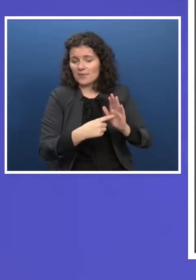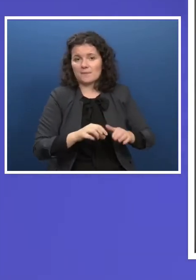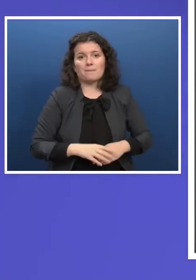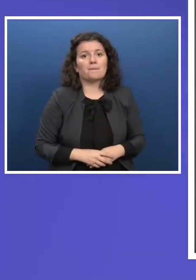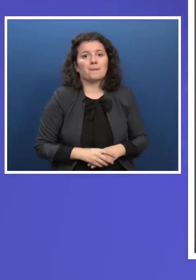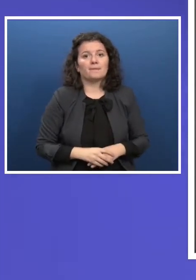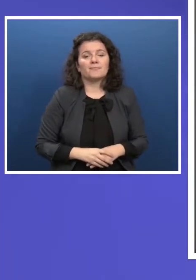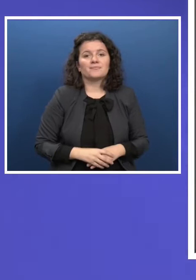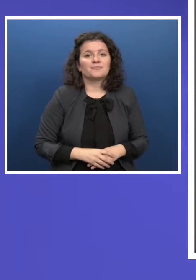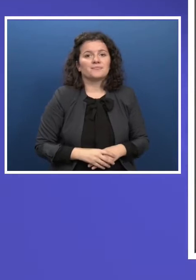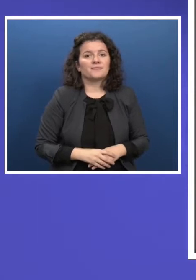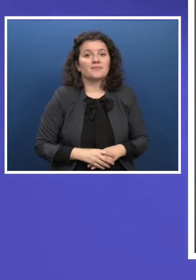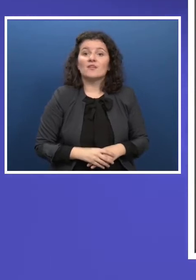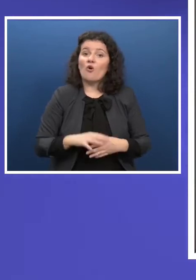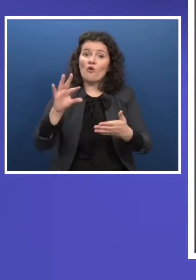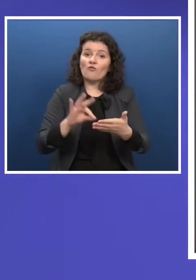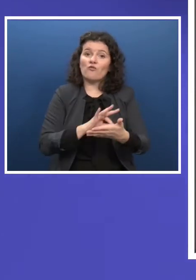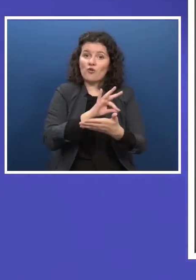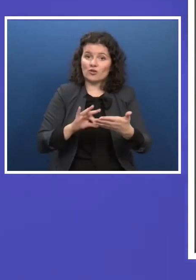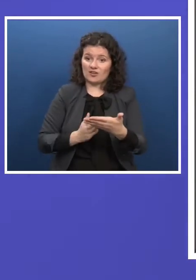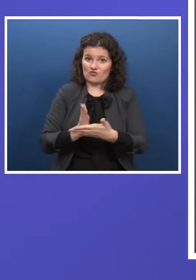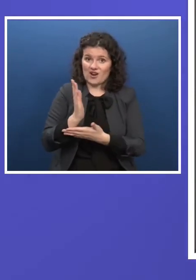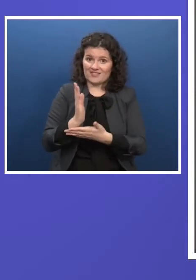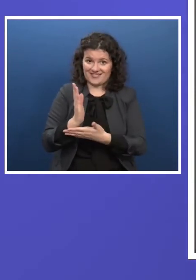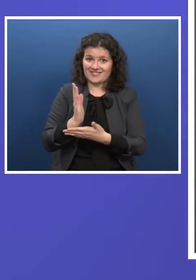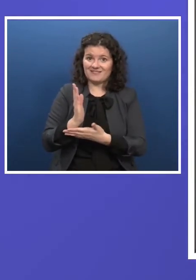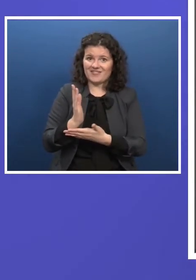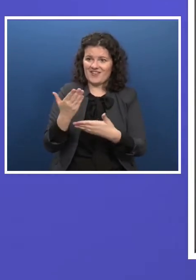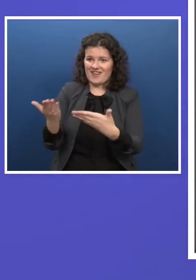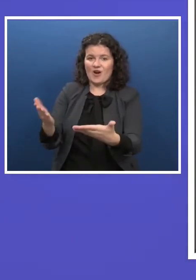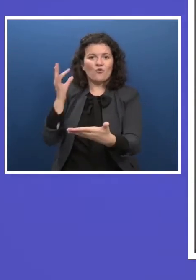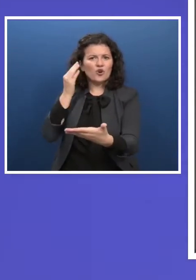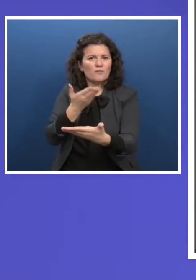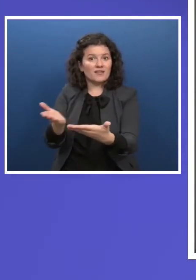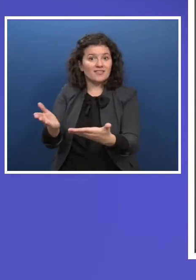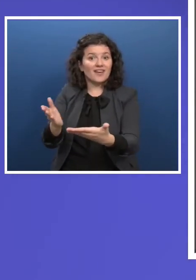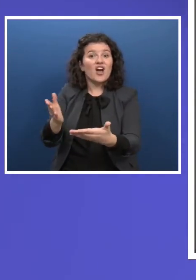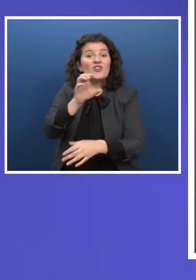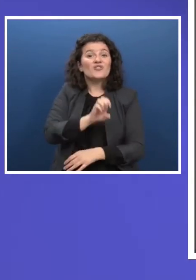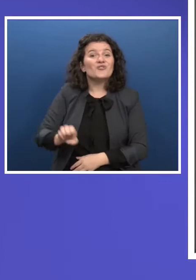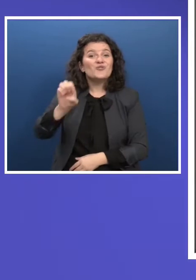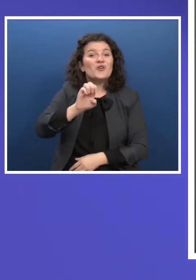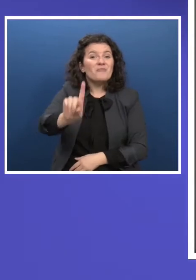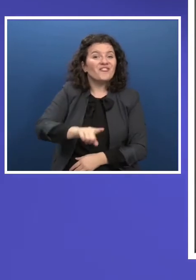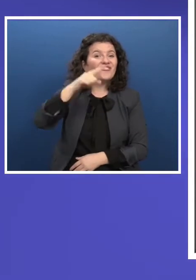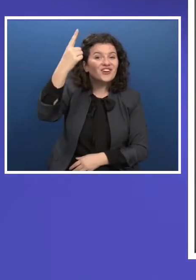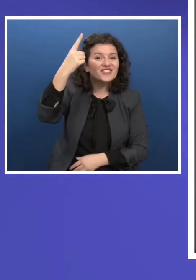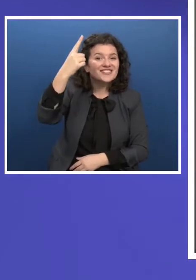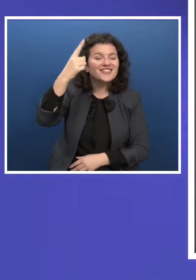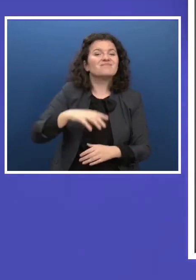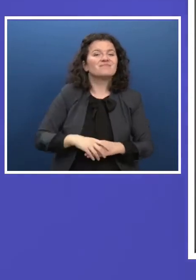a voting right for women, first in Europe and third globally,